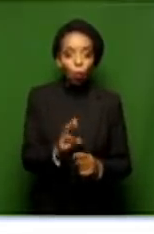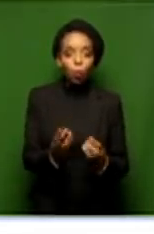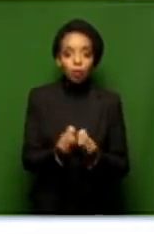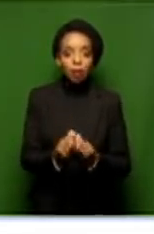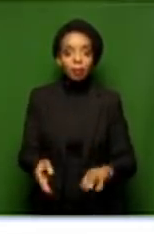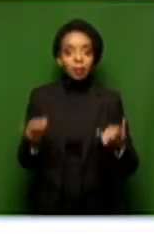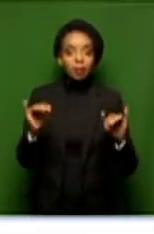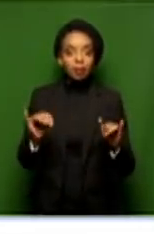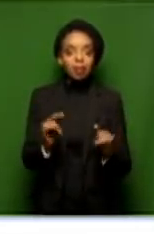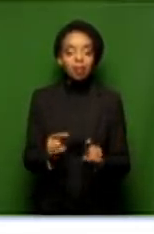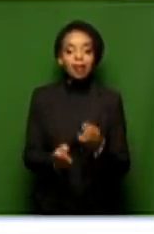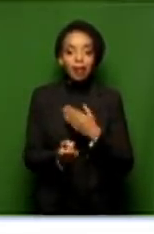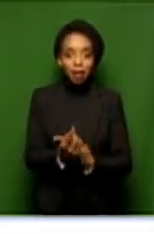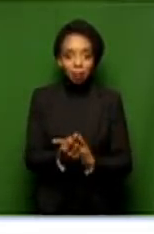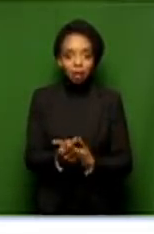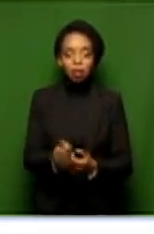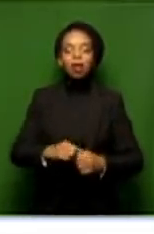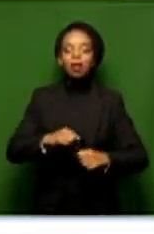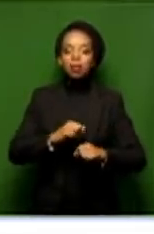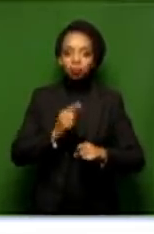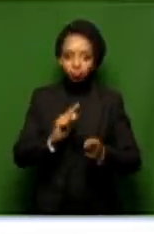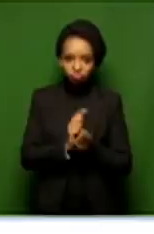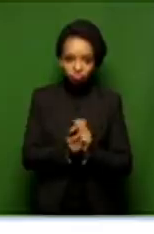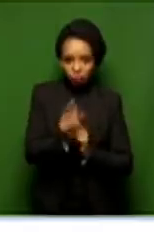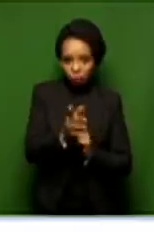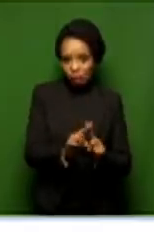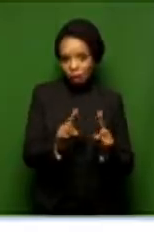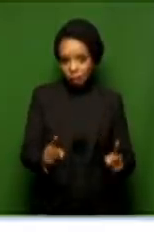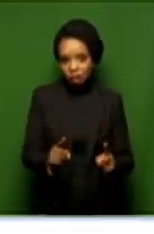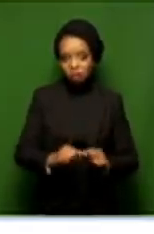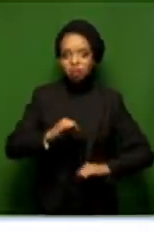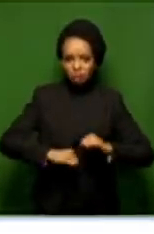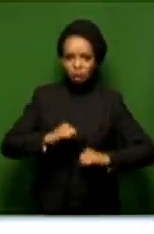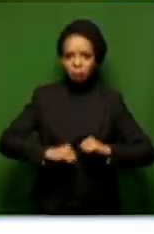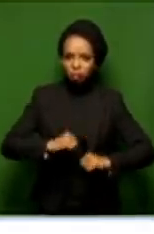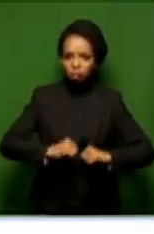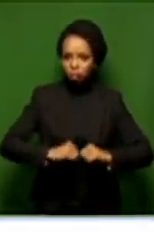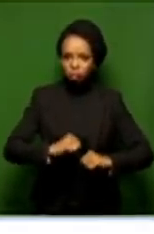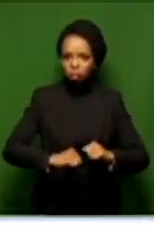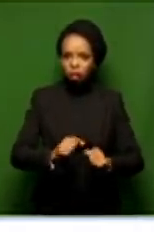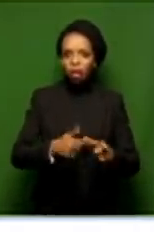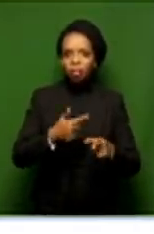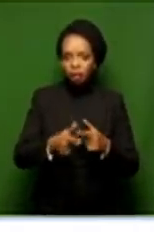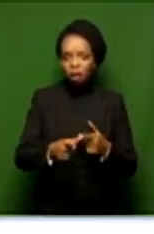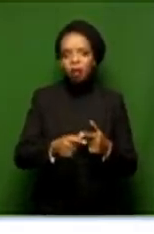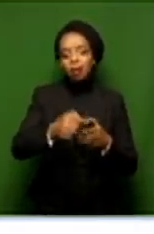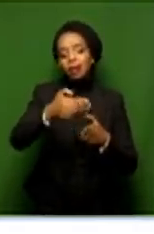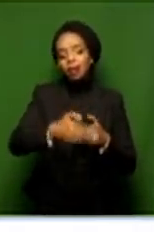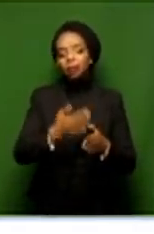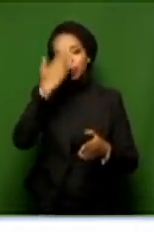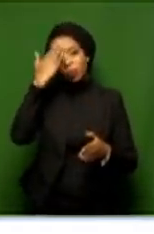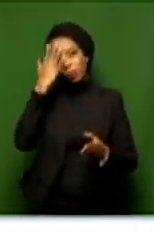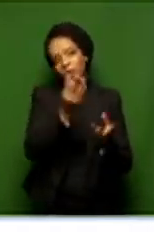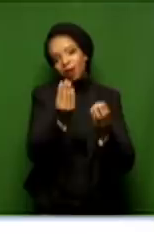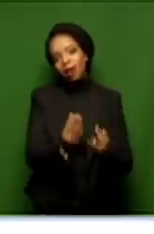it stabilizes and allows us to then be able to say towards the end what the numbers are going to be. So,